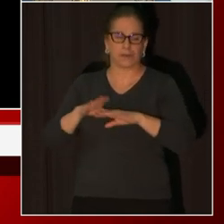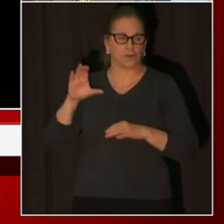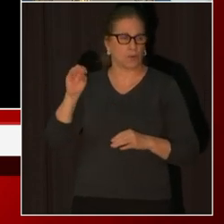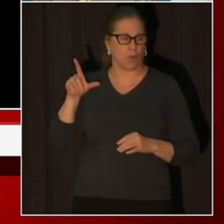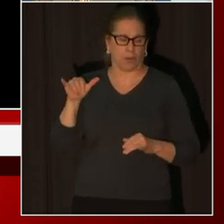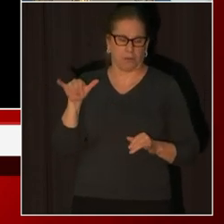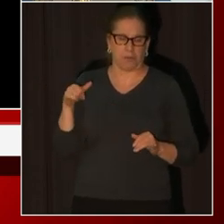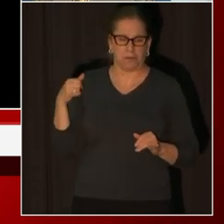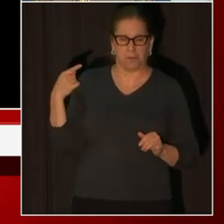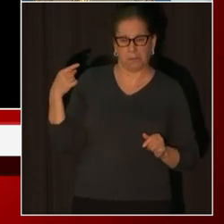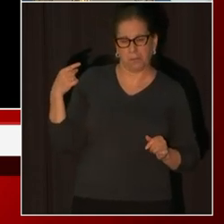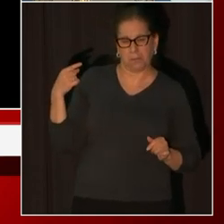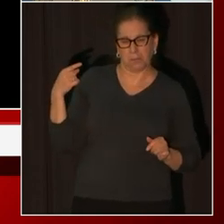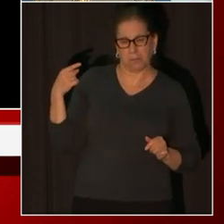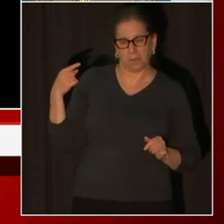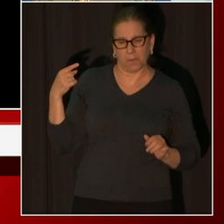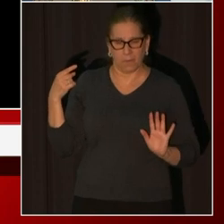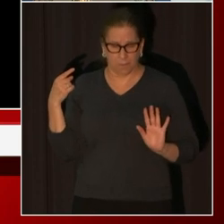not have